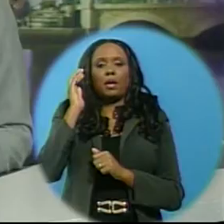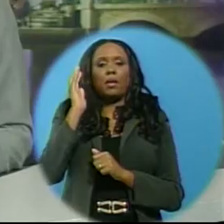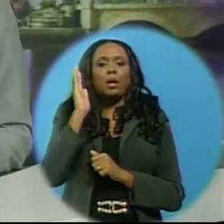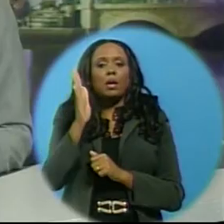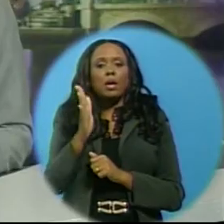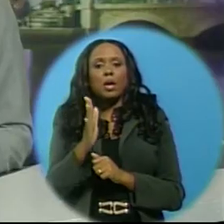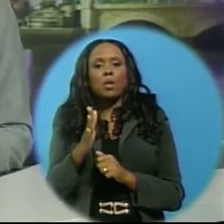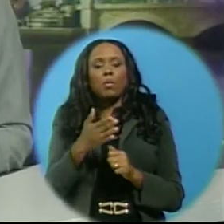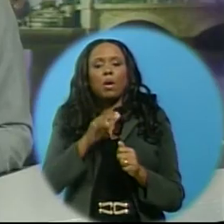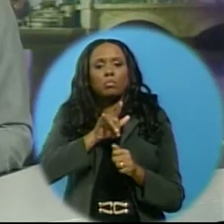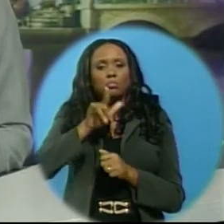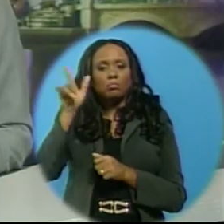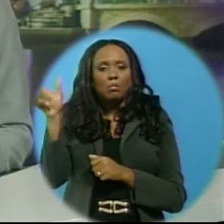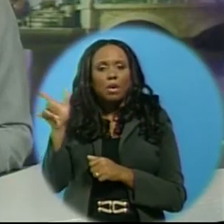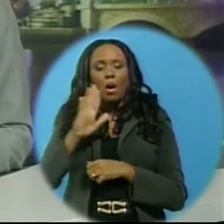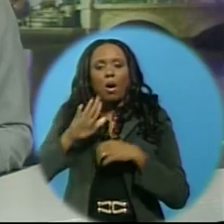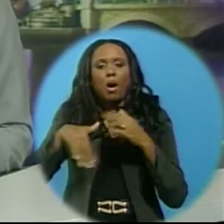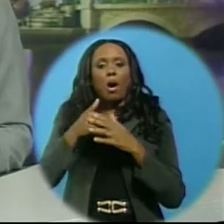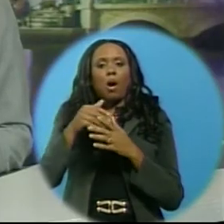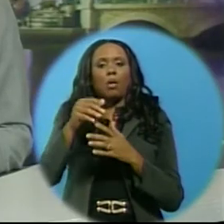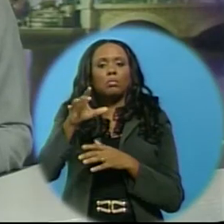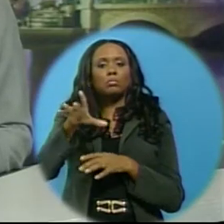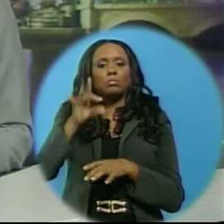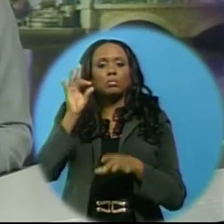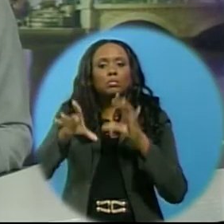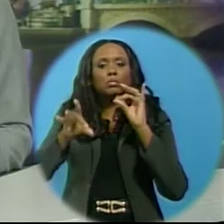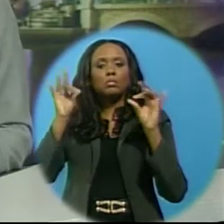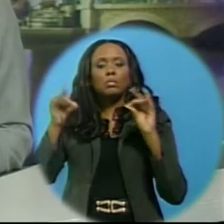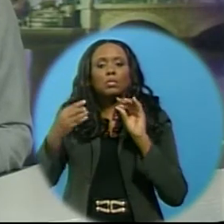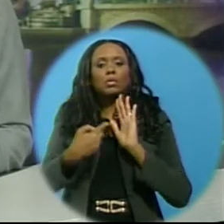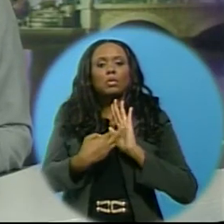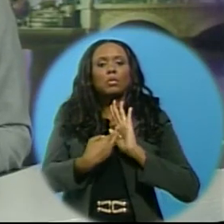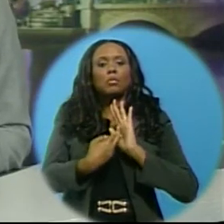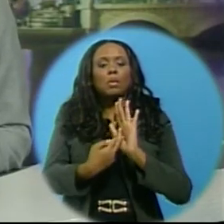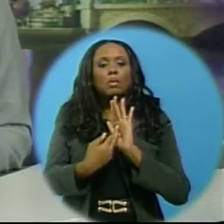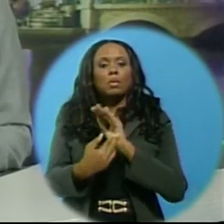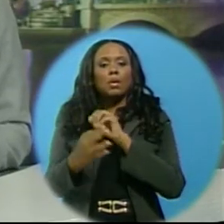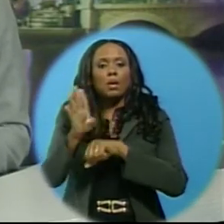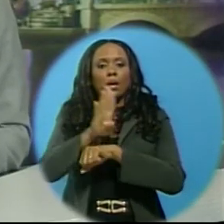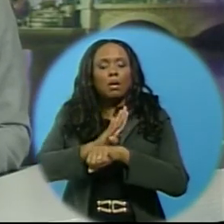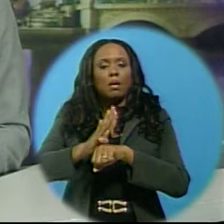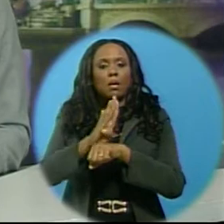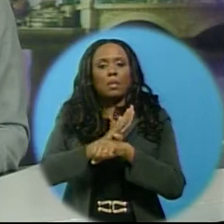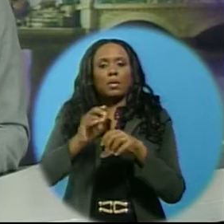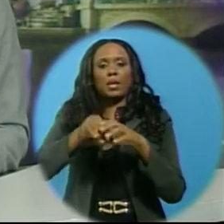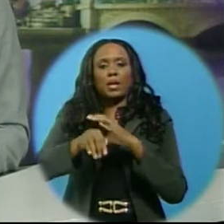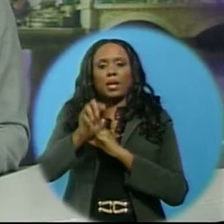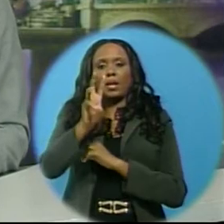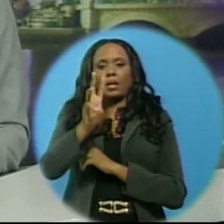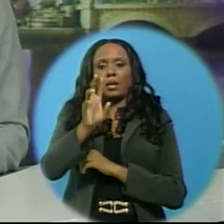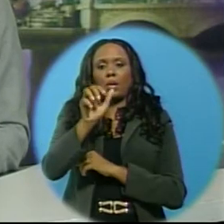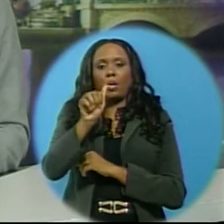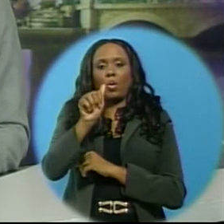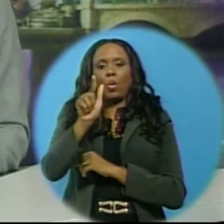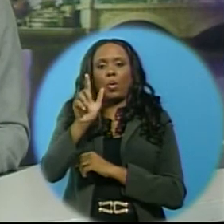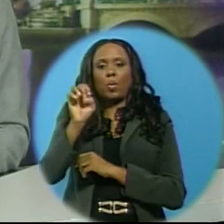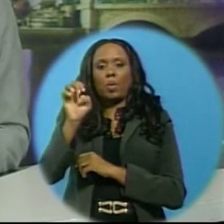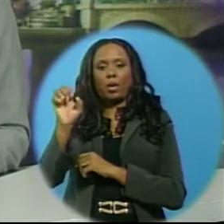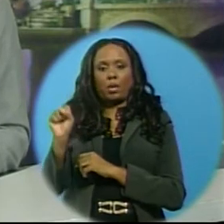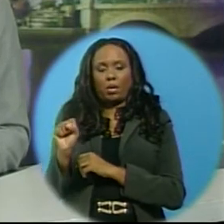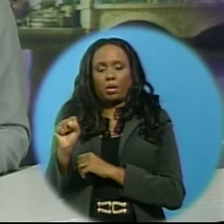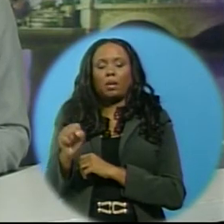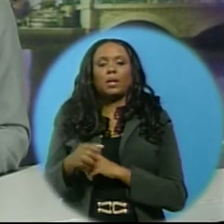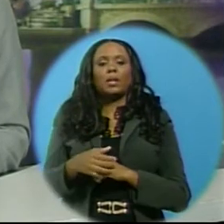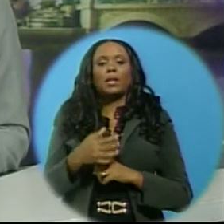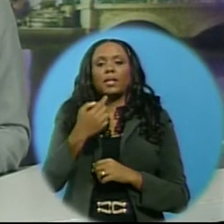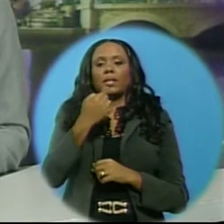Winnell Neverson, Kent Lane, Colin Price and Wilma Branch, have been selected to also represent the country at the Wales